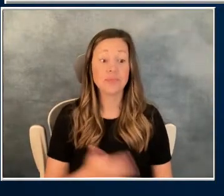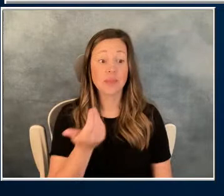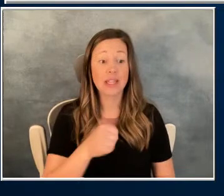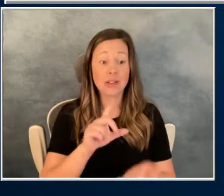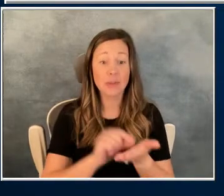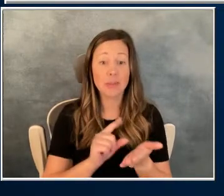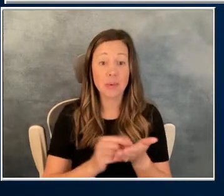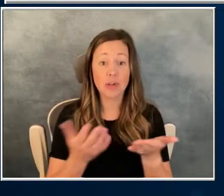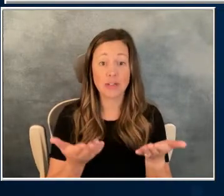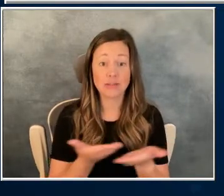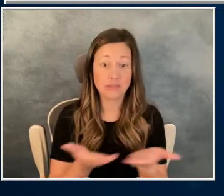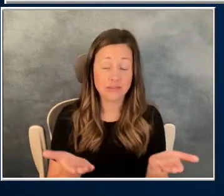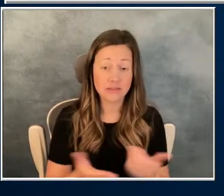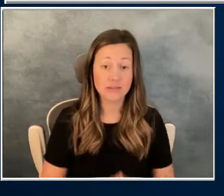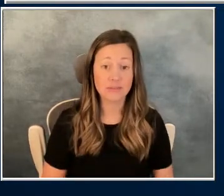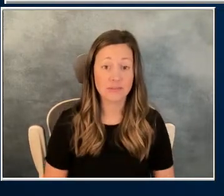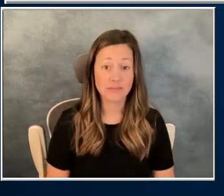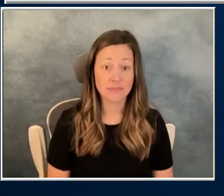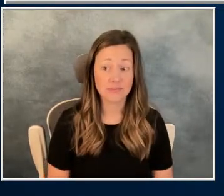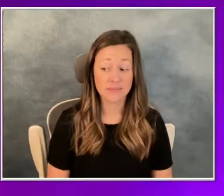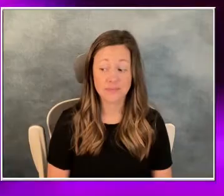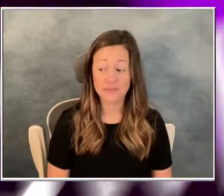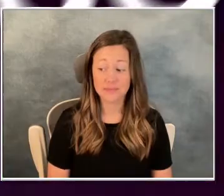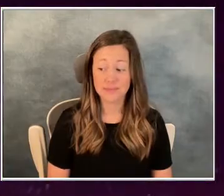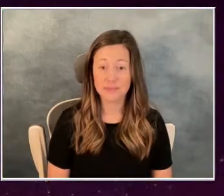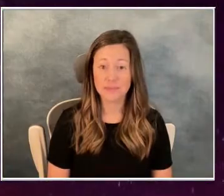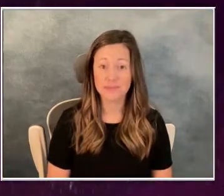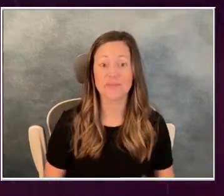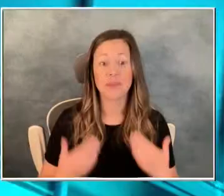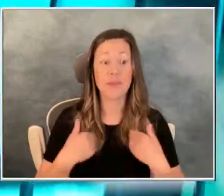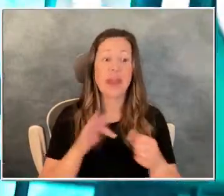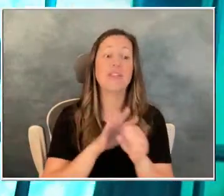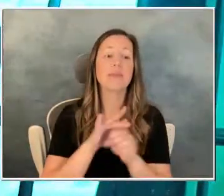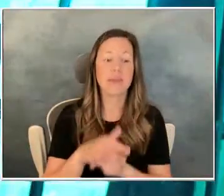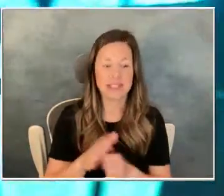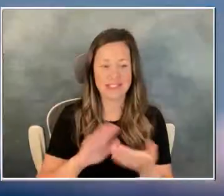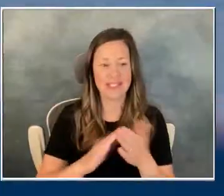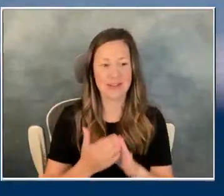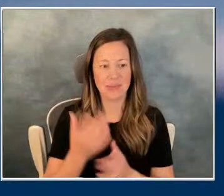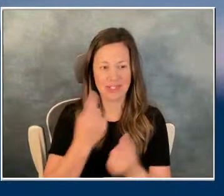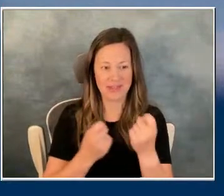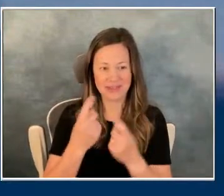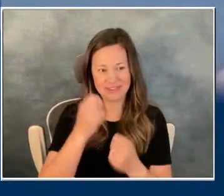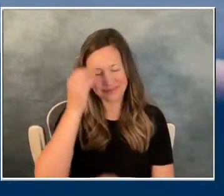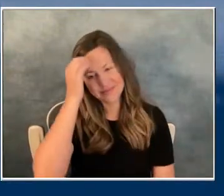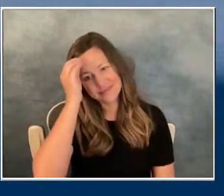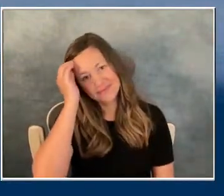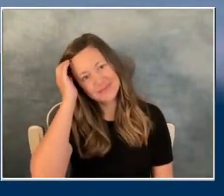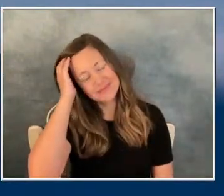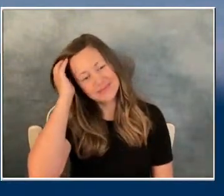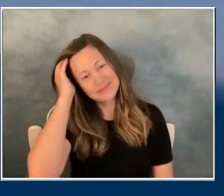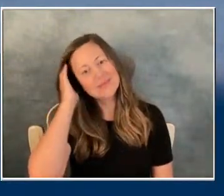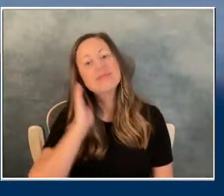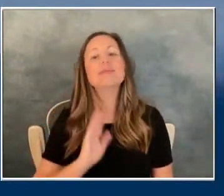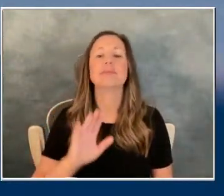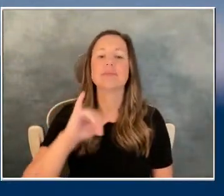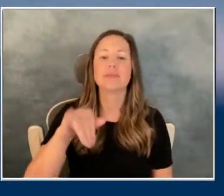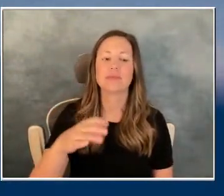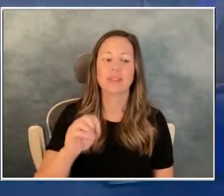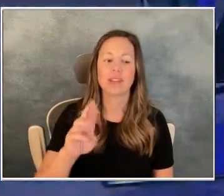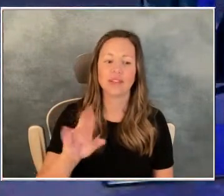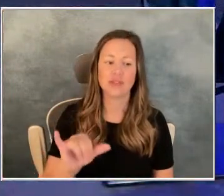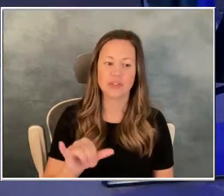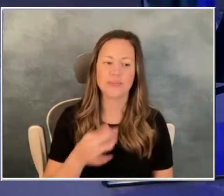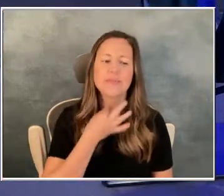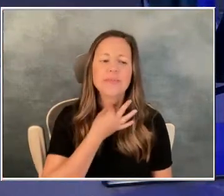line today who have any questions. Good news, we have plenty of questions from our community. So let's get right to Jerry. Jerry wants to know, I've